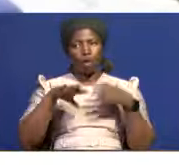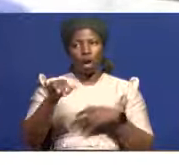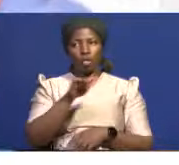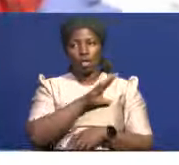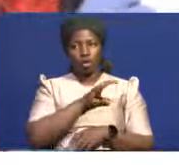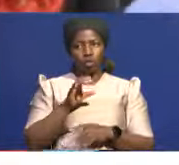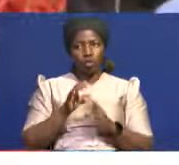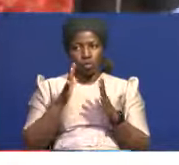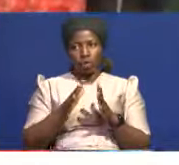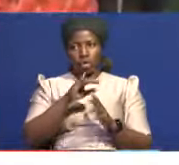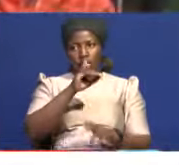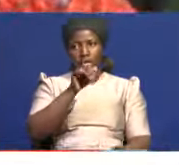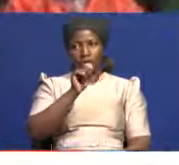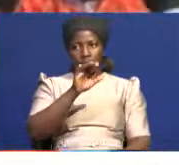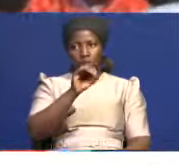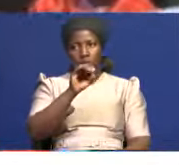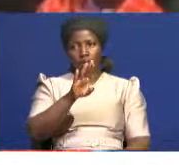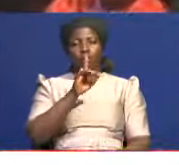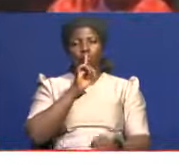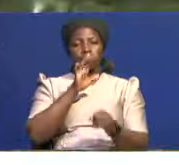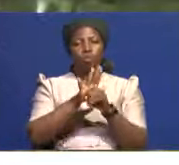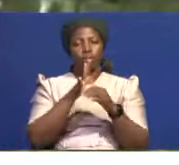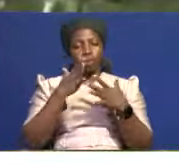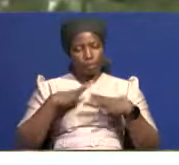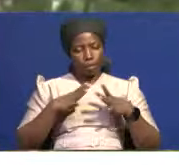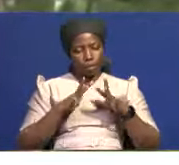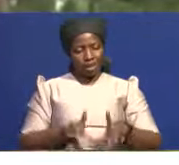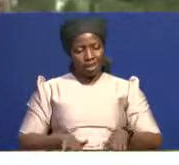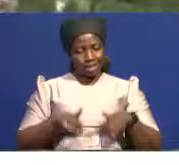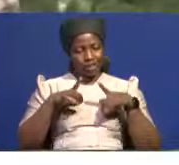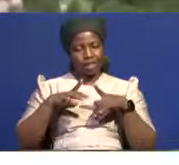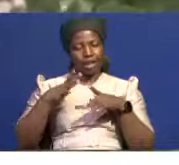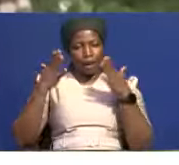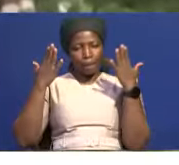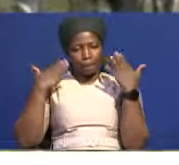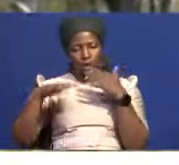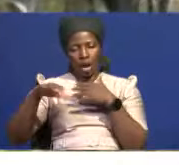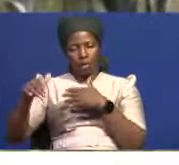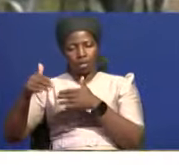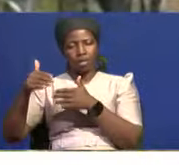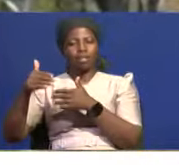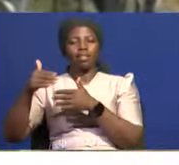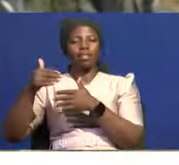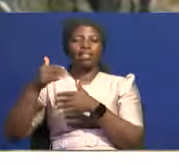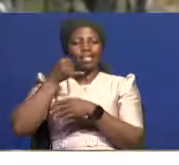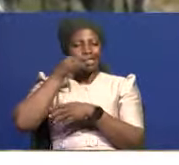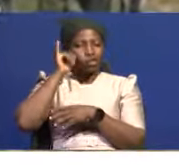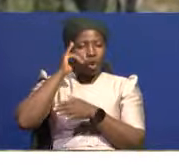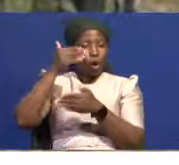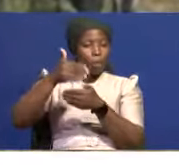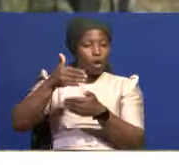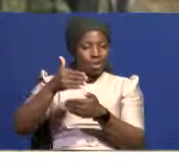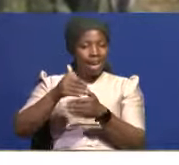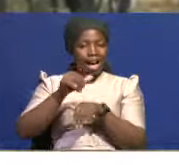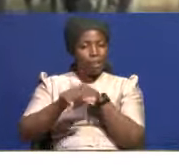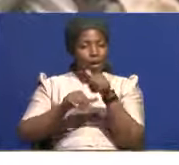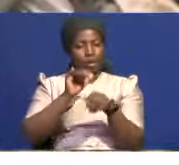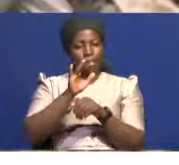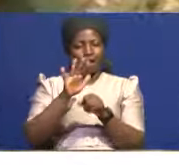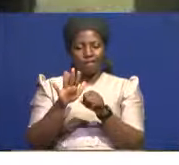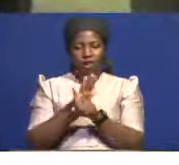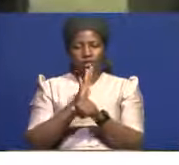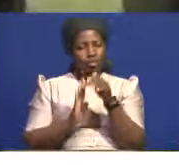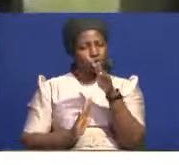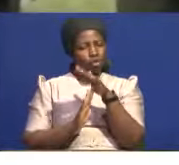Jacob Ouma has assured residents living along the border of Meru County and the neighboring county of Isiolo of their maximum